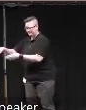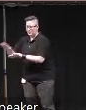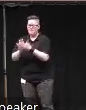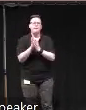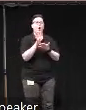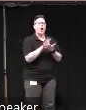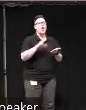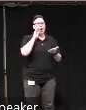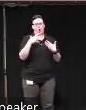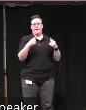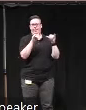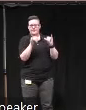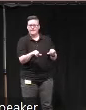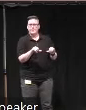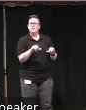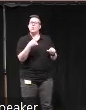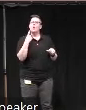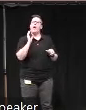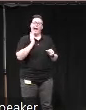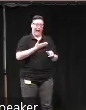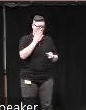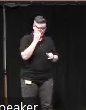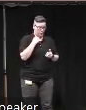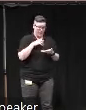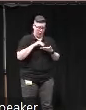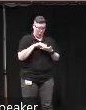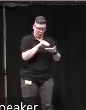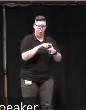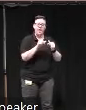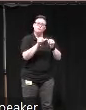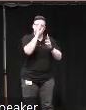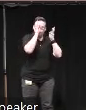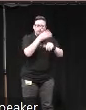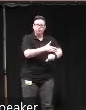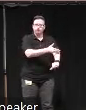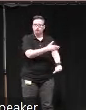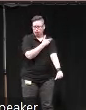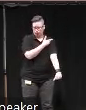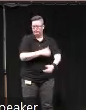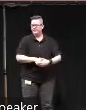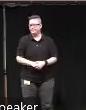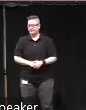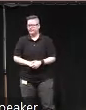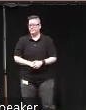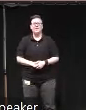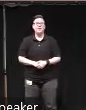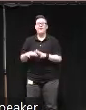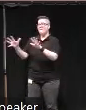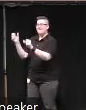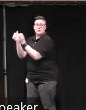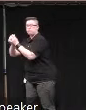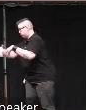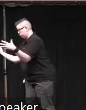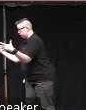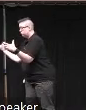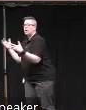health system that we can learn from our experience and be able to innovate, and from rapid growth to